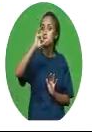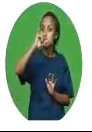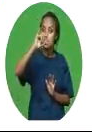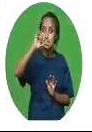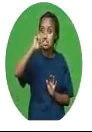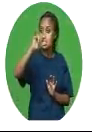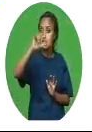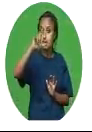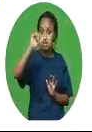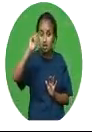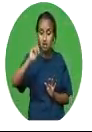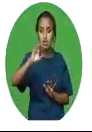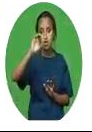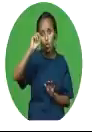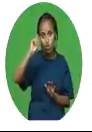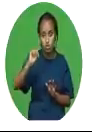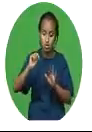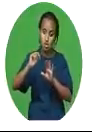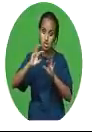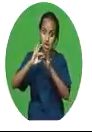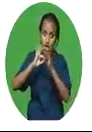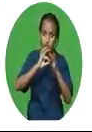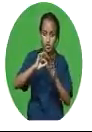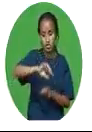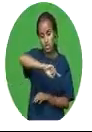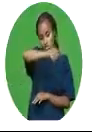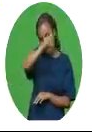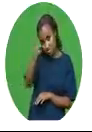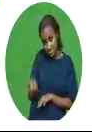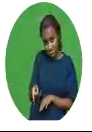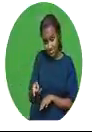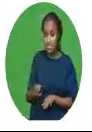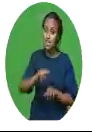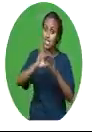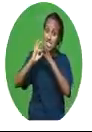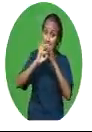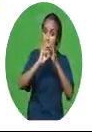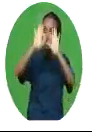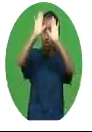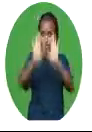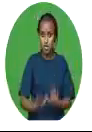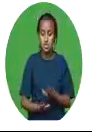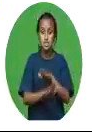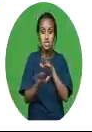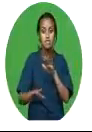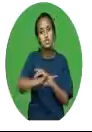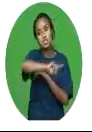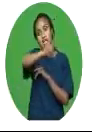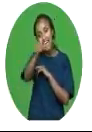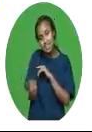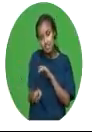other, the line of intersection is curve. The intersection of a plane surface and a curved